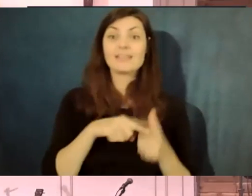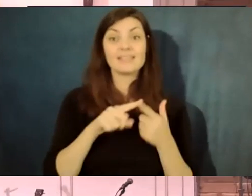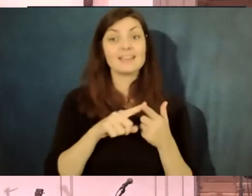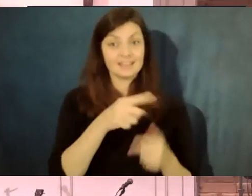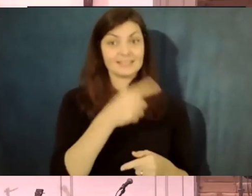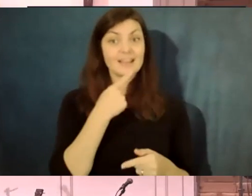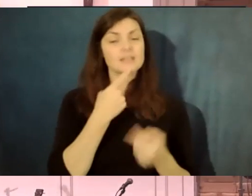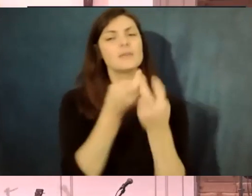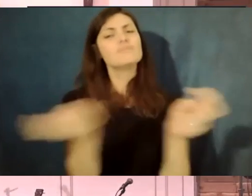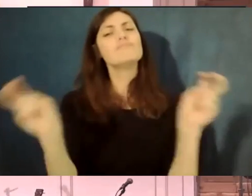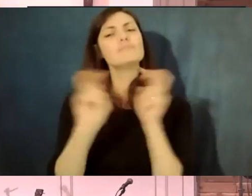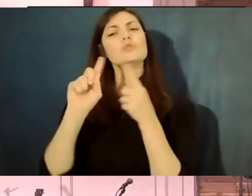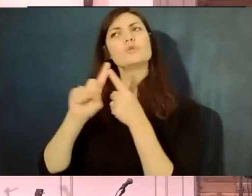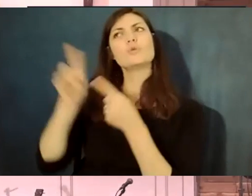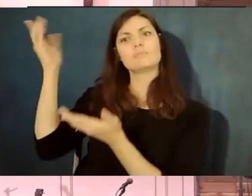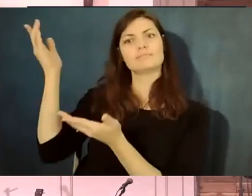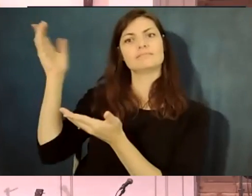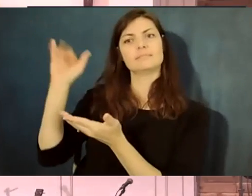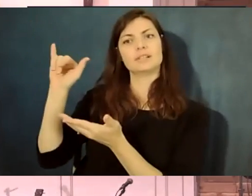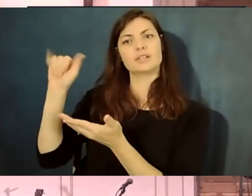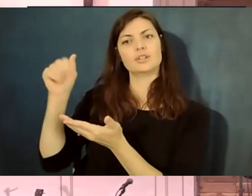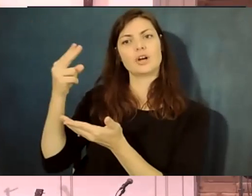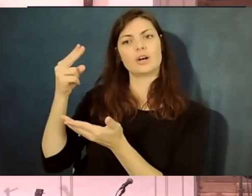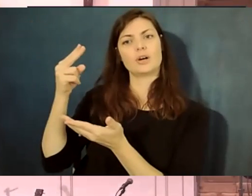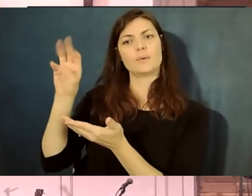Yahweh while they're looking at this golden calf.